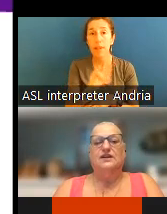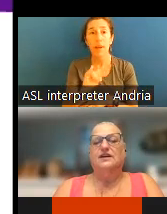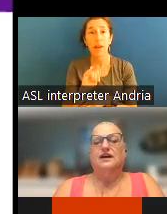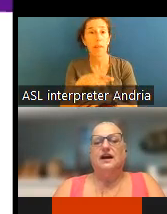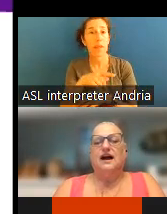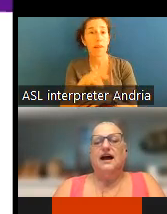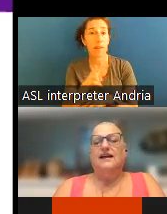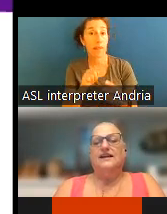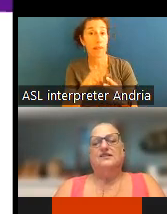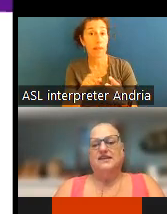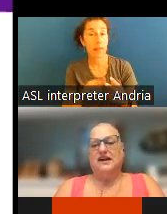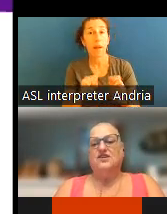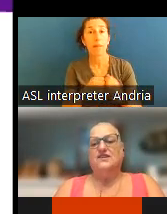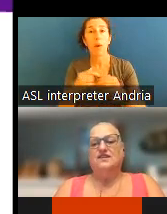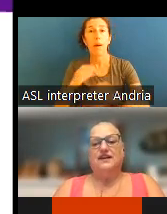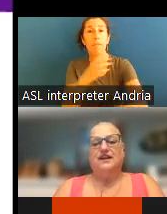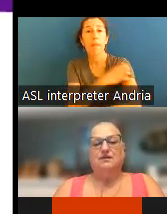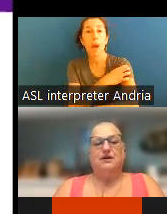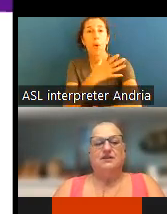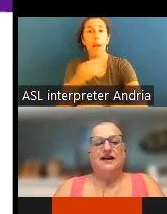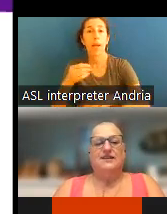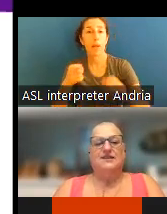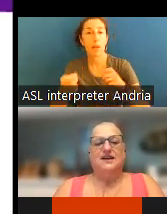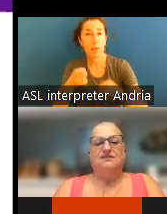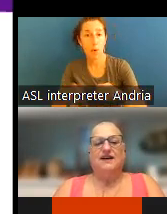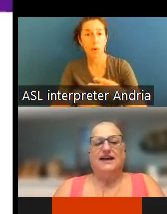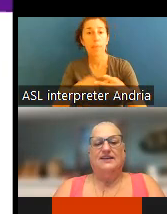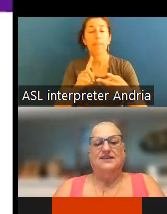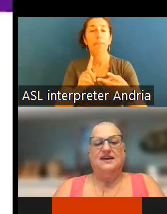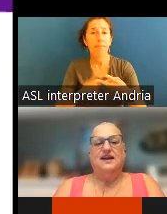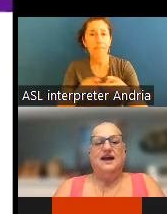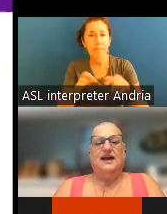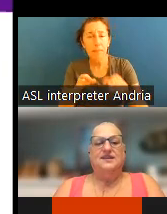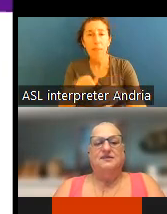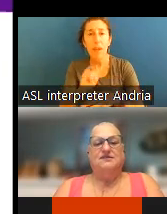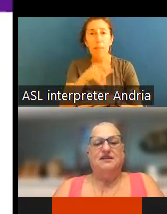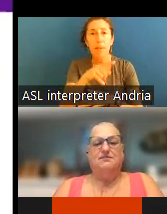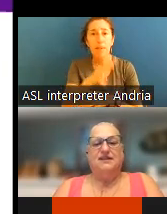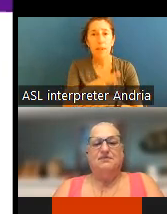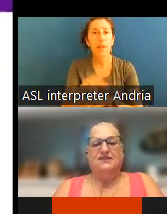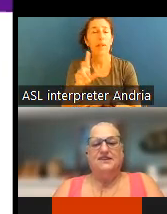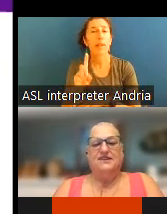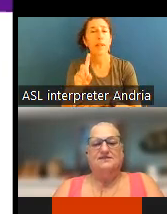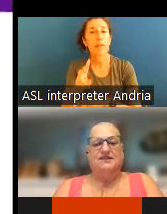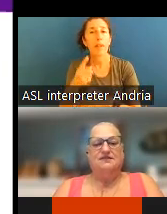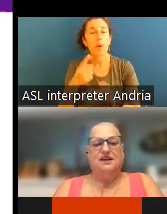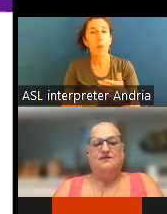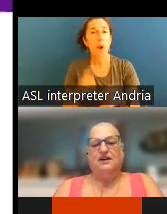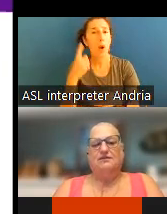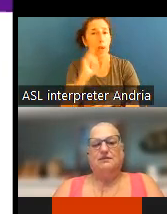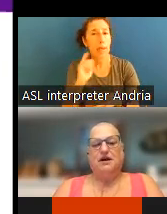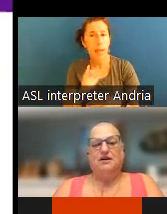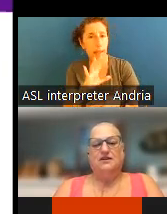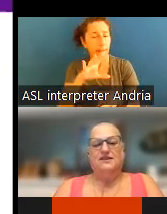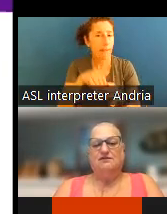control. Highlight intersections of intimate partner violence and sexual violence, and demonstrate best practices when screening